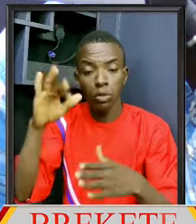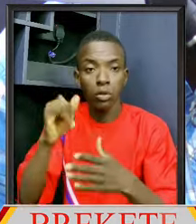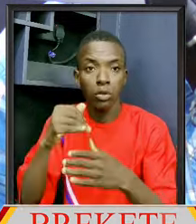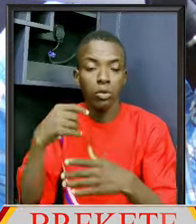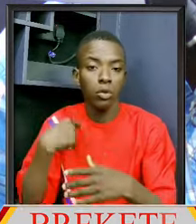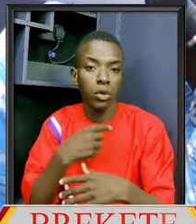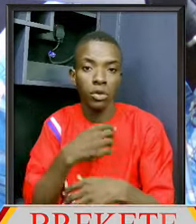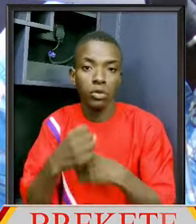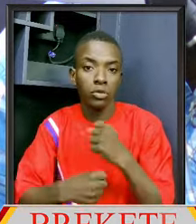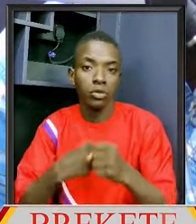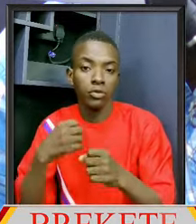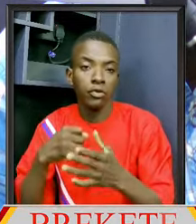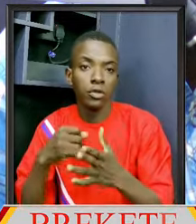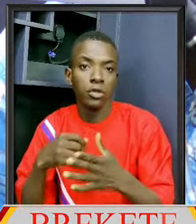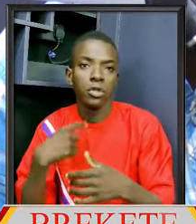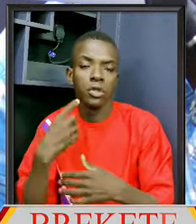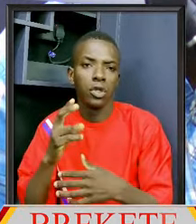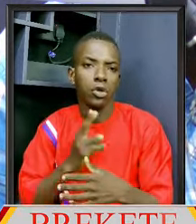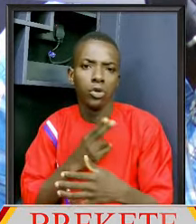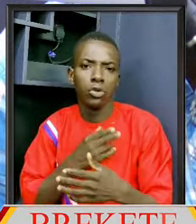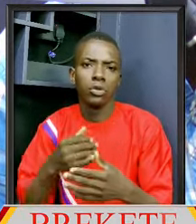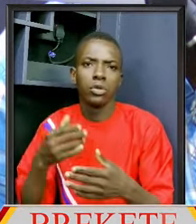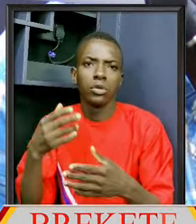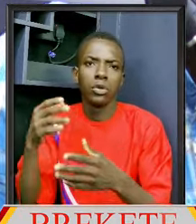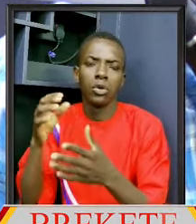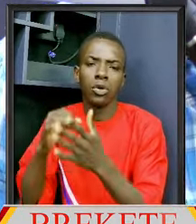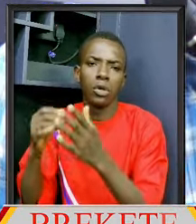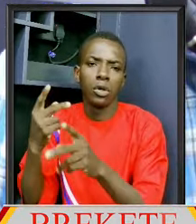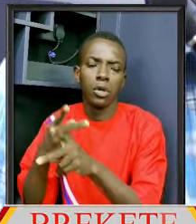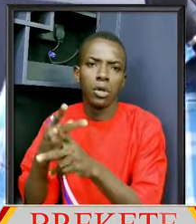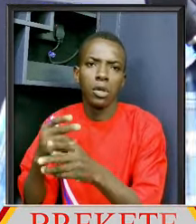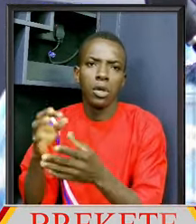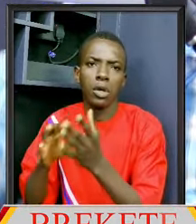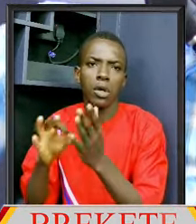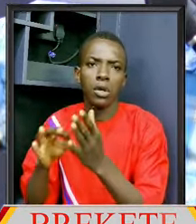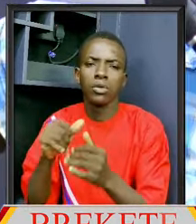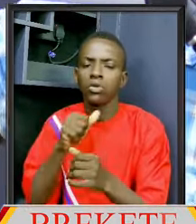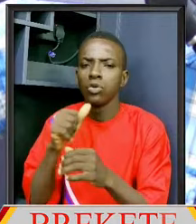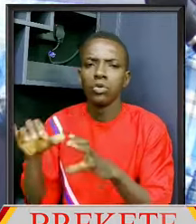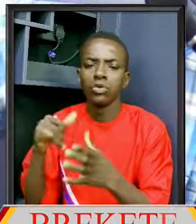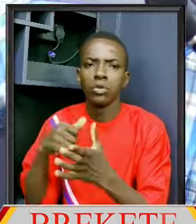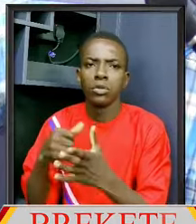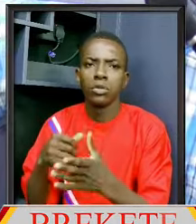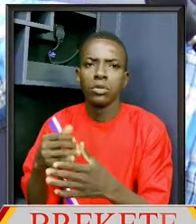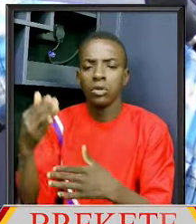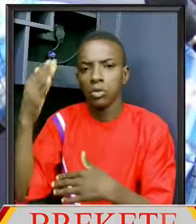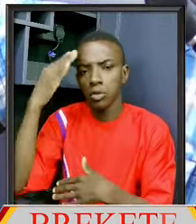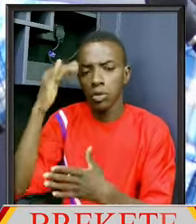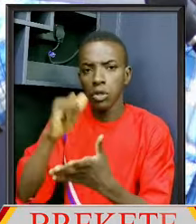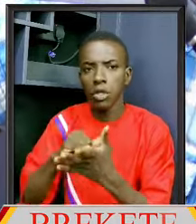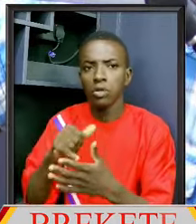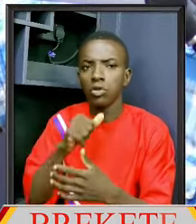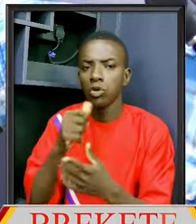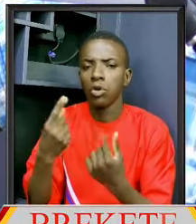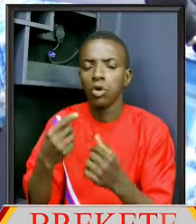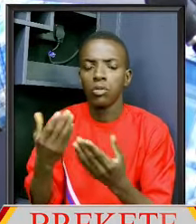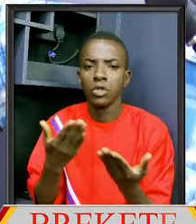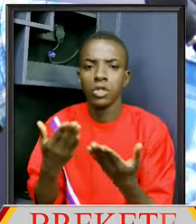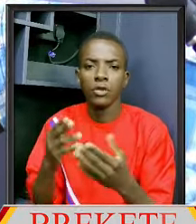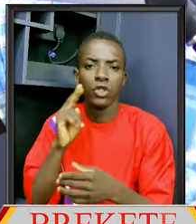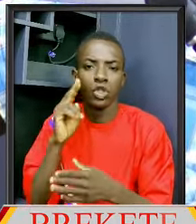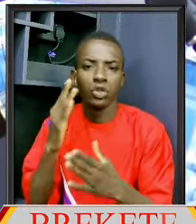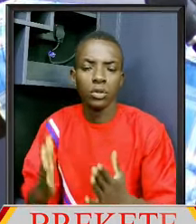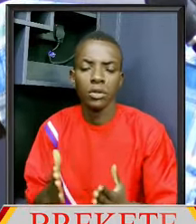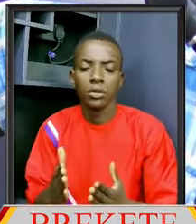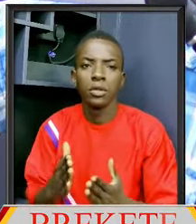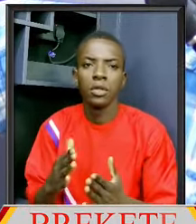we go suffer. So if you tell us, we go hold them accountable. Yes, we'll if he no way. Do am. Then we know say he no come to serve Nigerians.